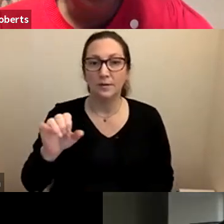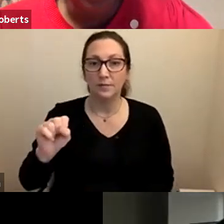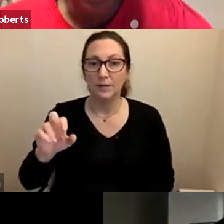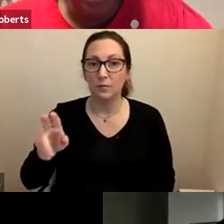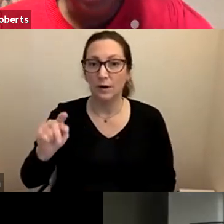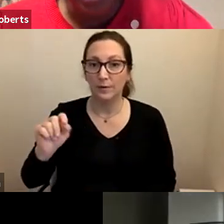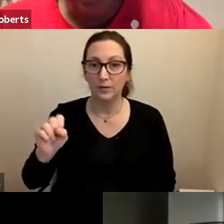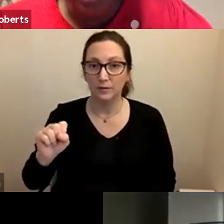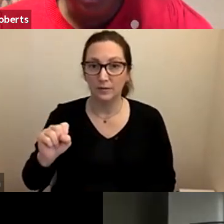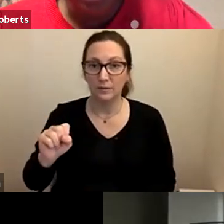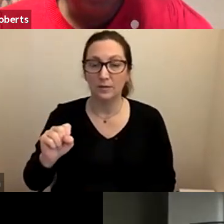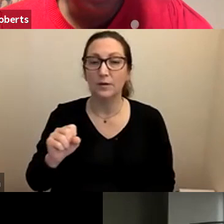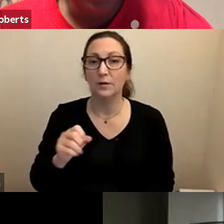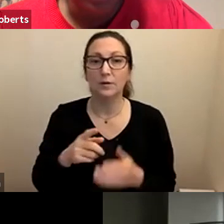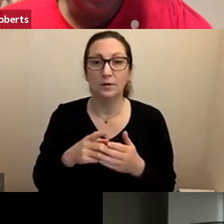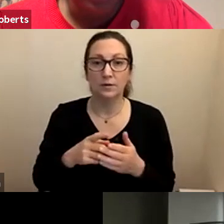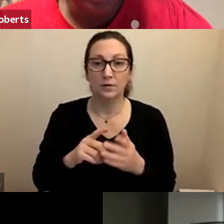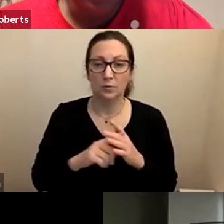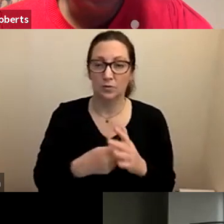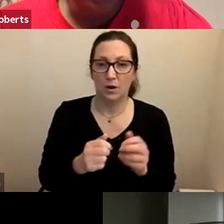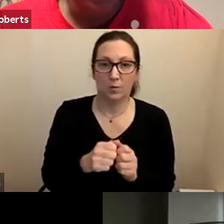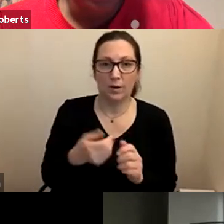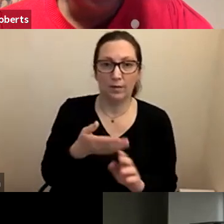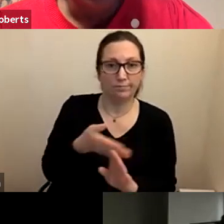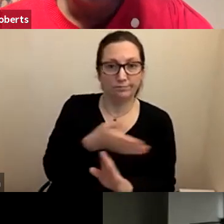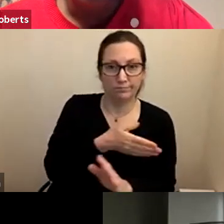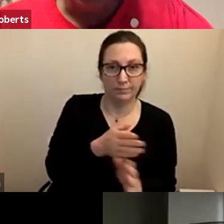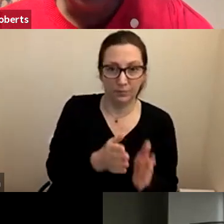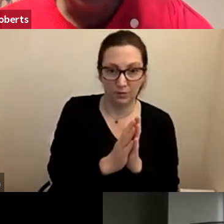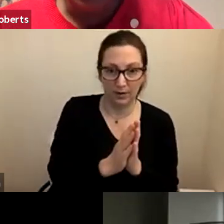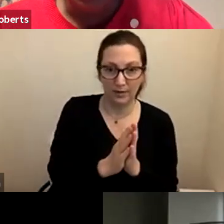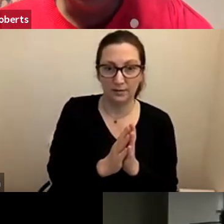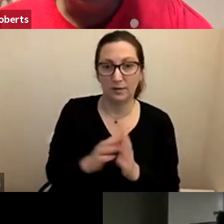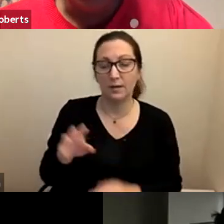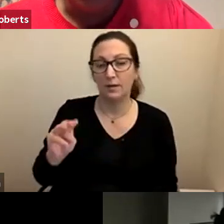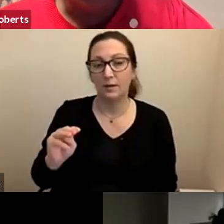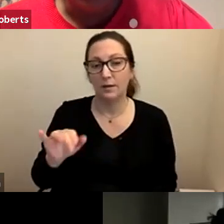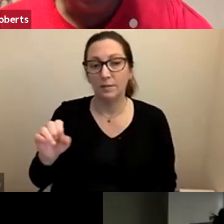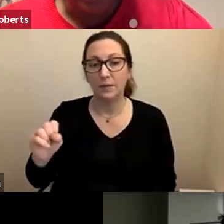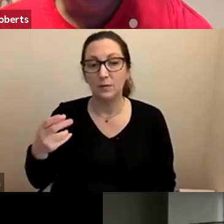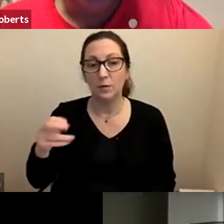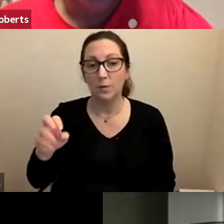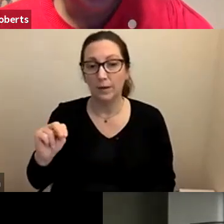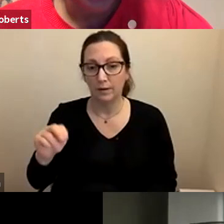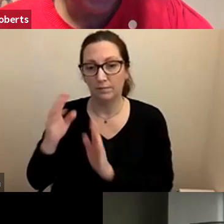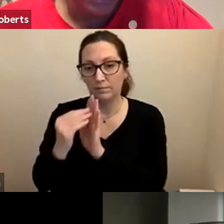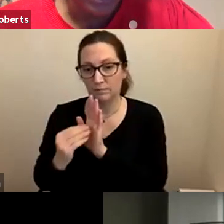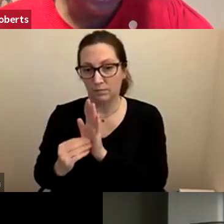ones that we did not share today, and Ms. Hogan, I think, has been tracking the ones from today.